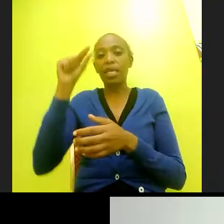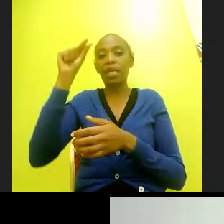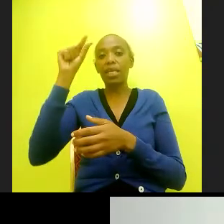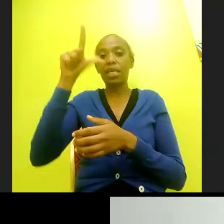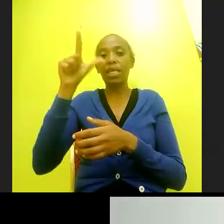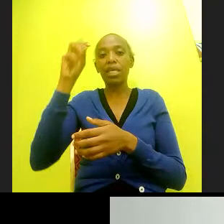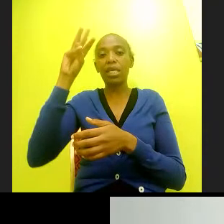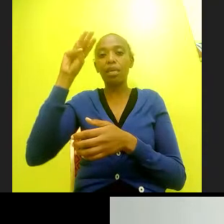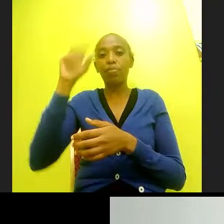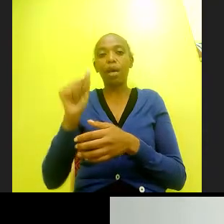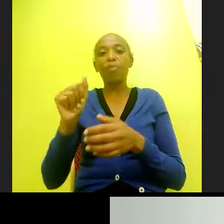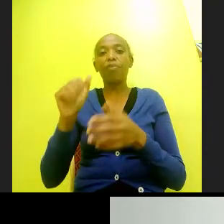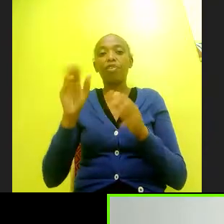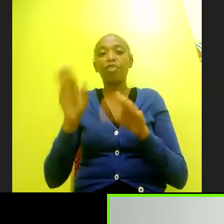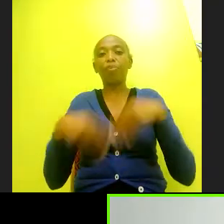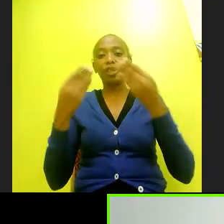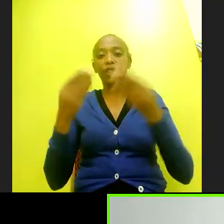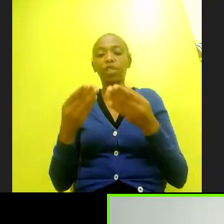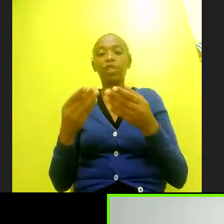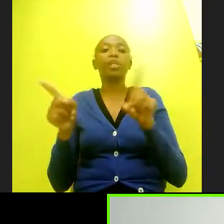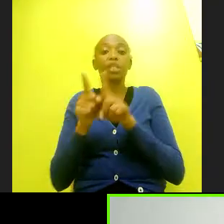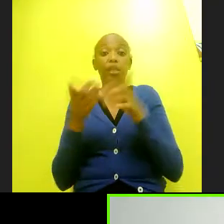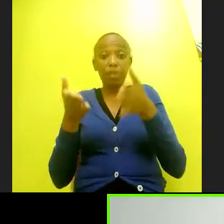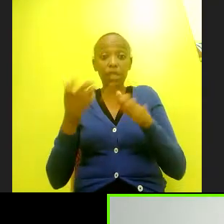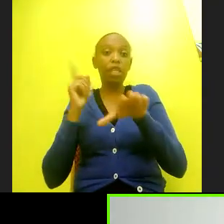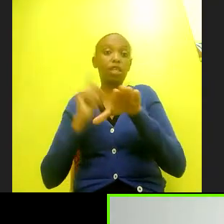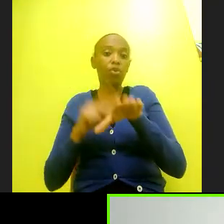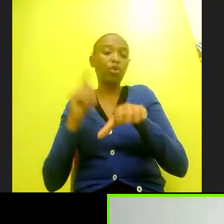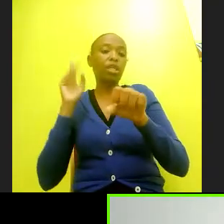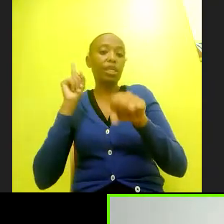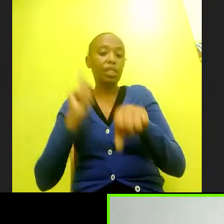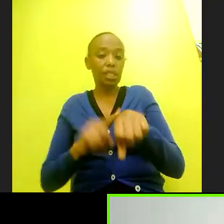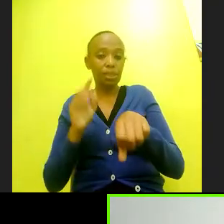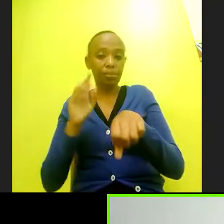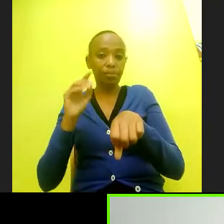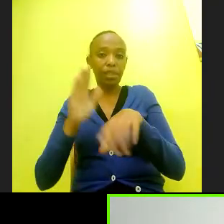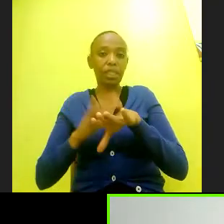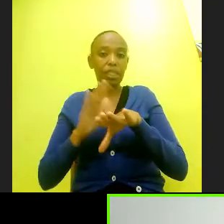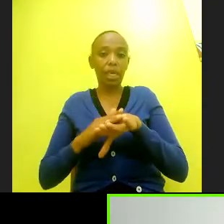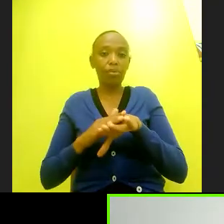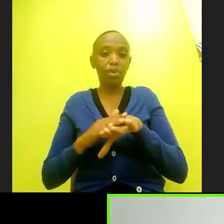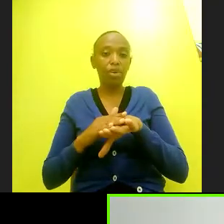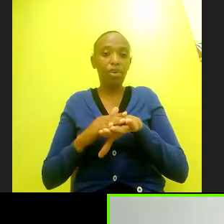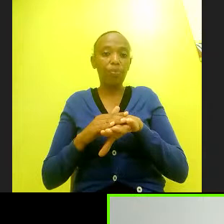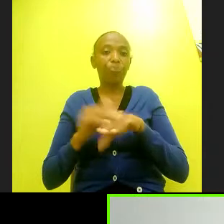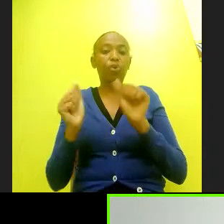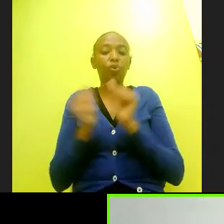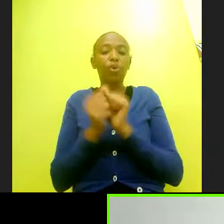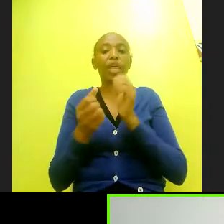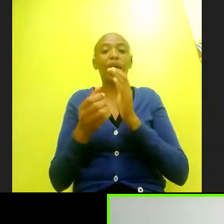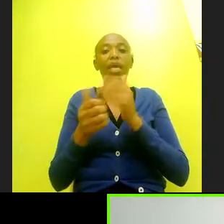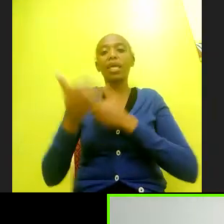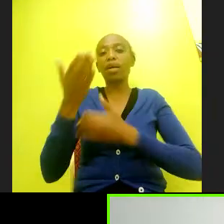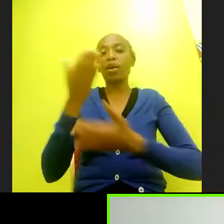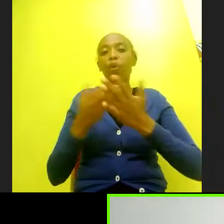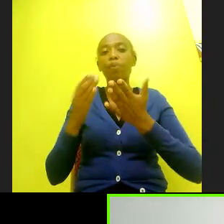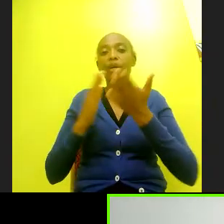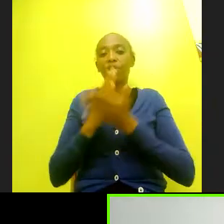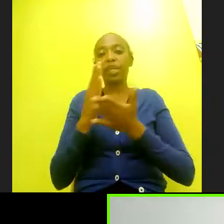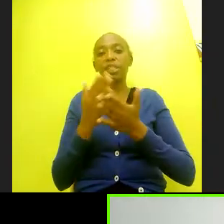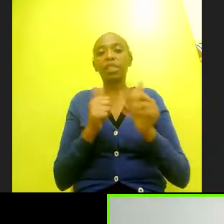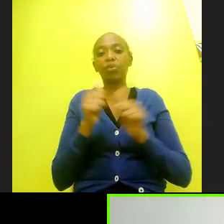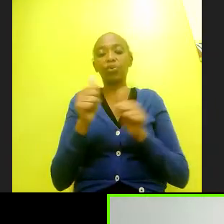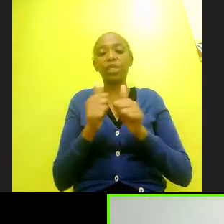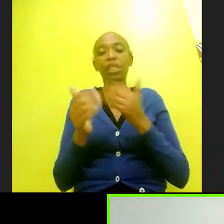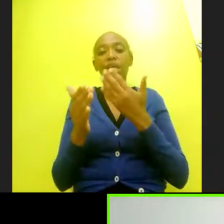Nicole mentioned, it's really timely for the Action Coalition on Women's Economic Justice and Rights, in which CARE is a